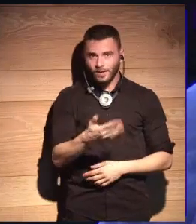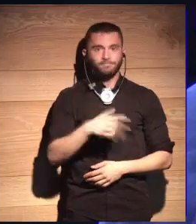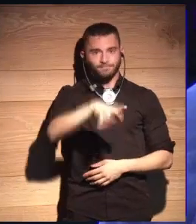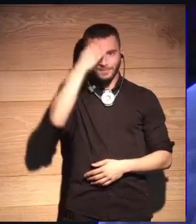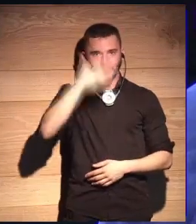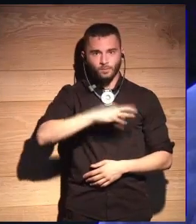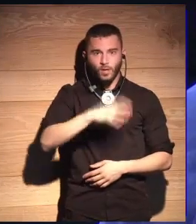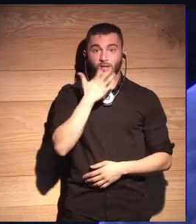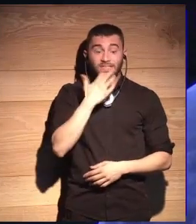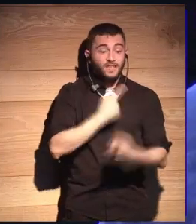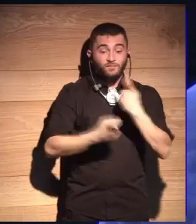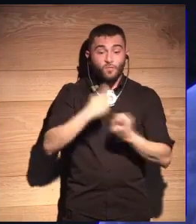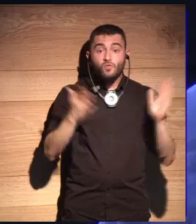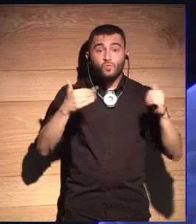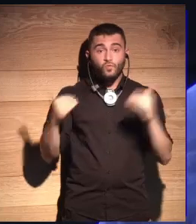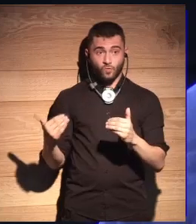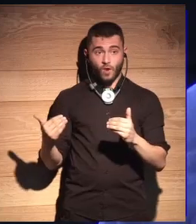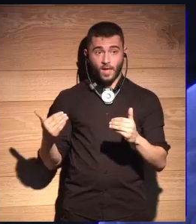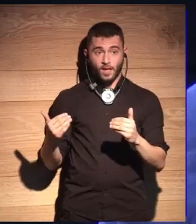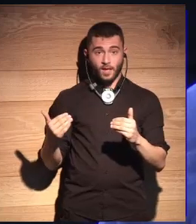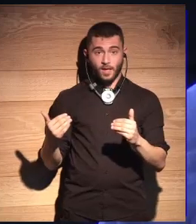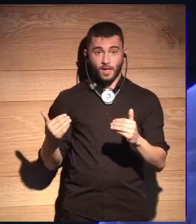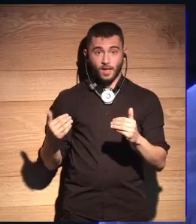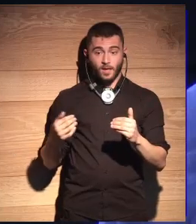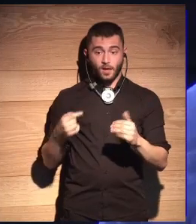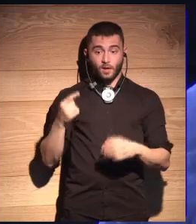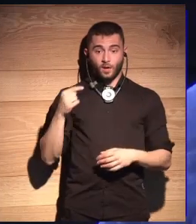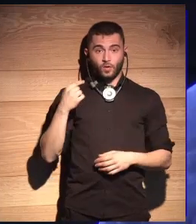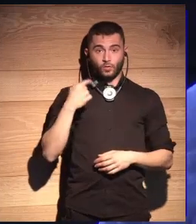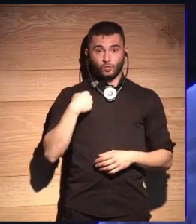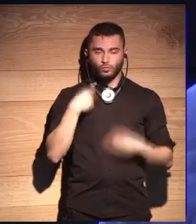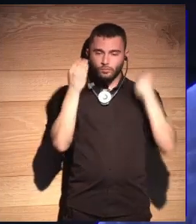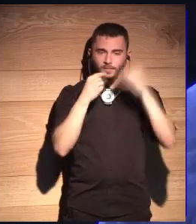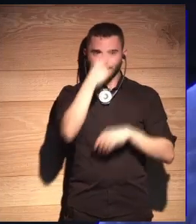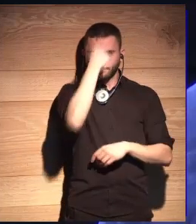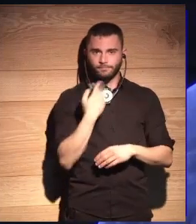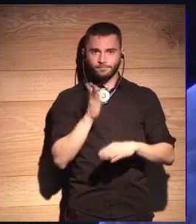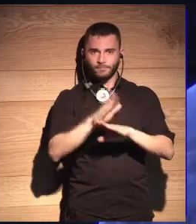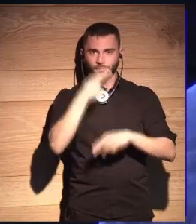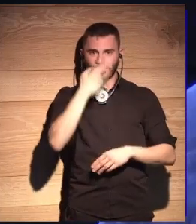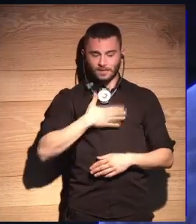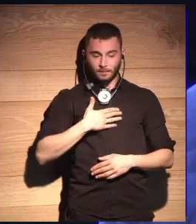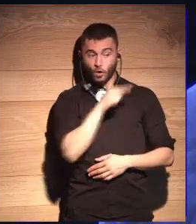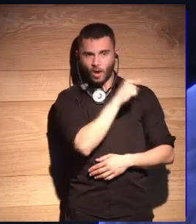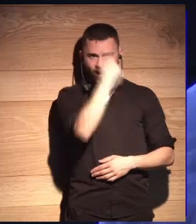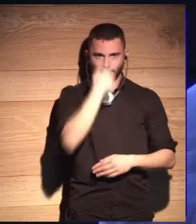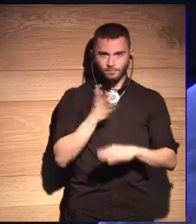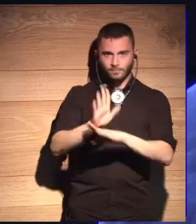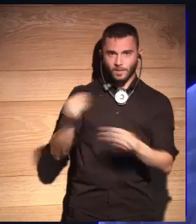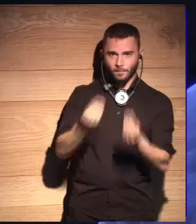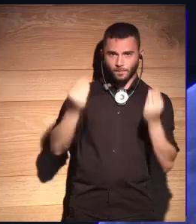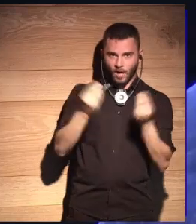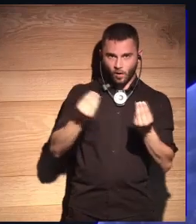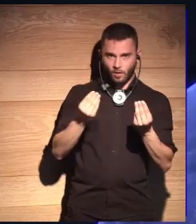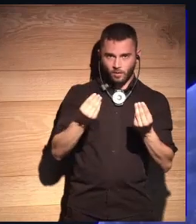in certain movements, because when you have no certainty about information, you go to that people that you believe that